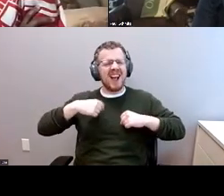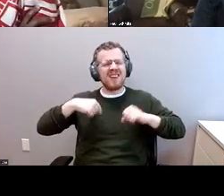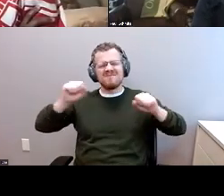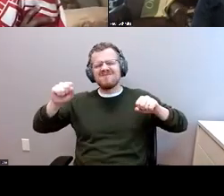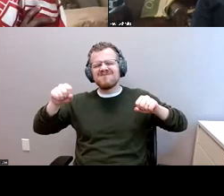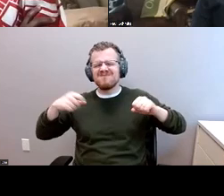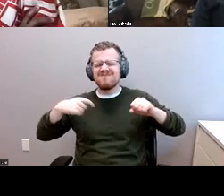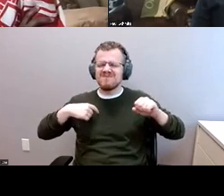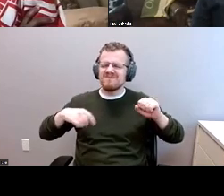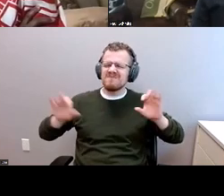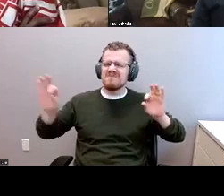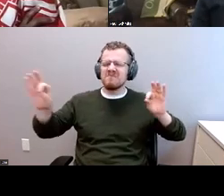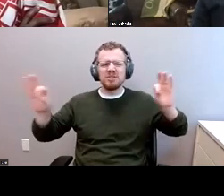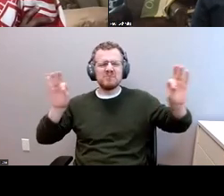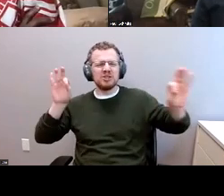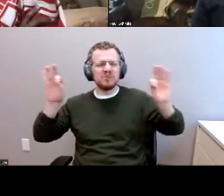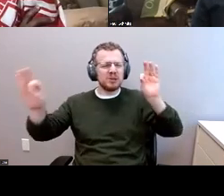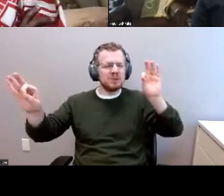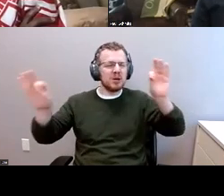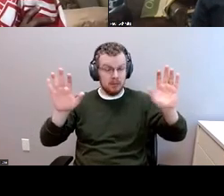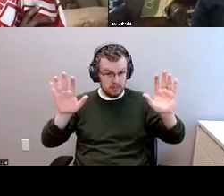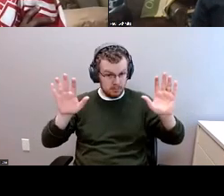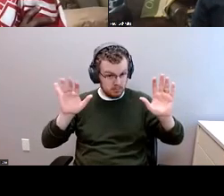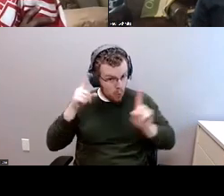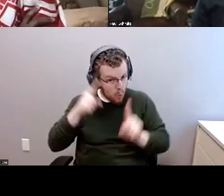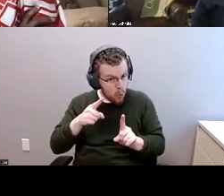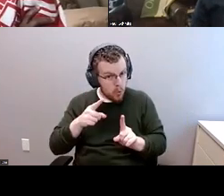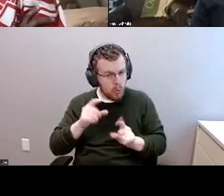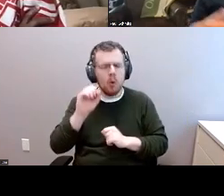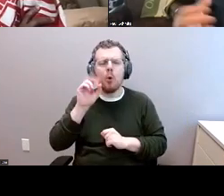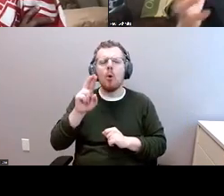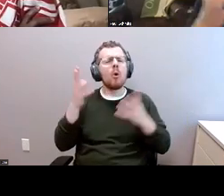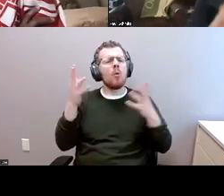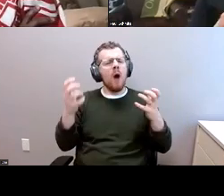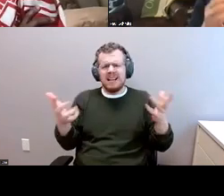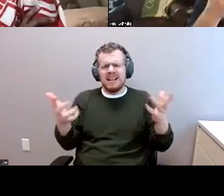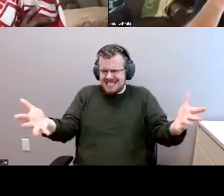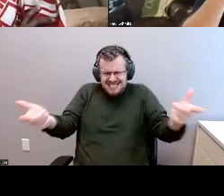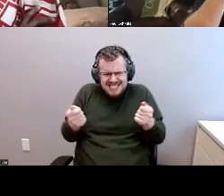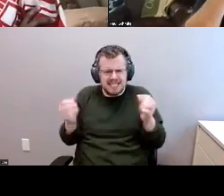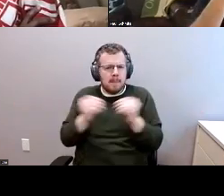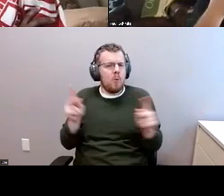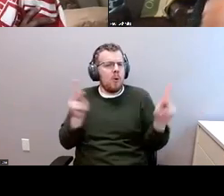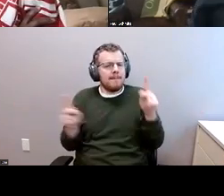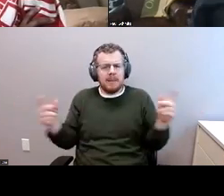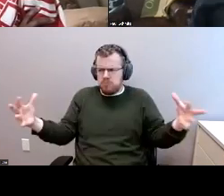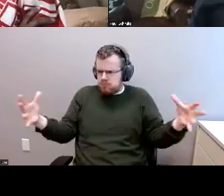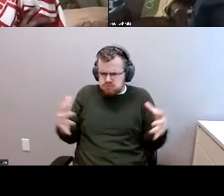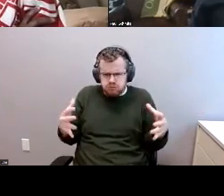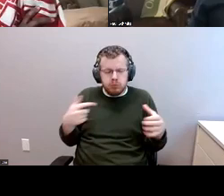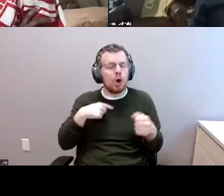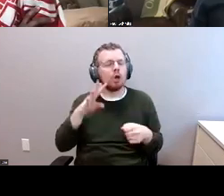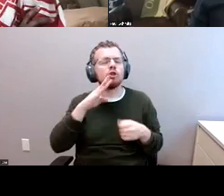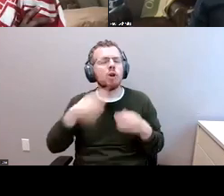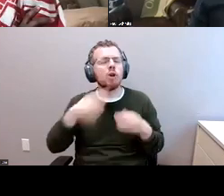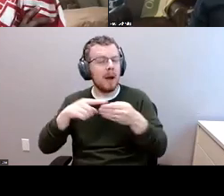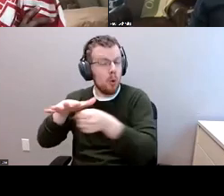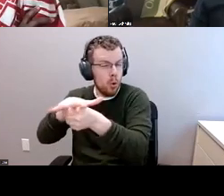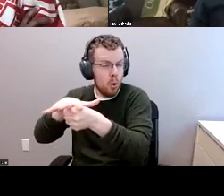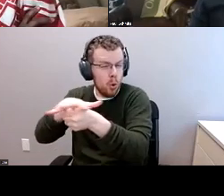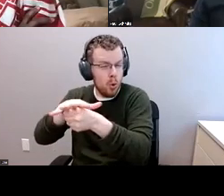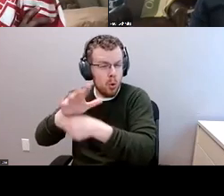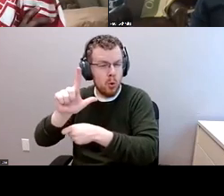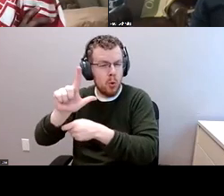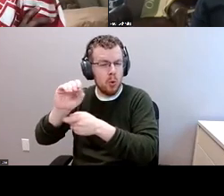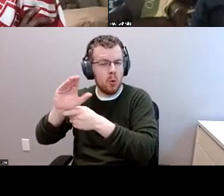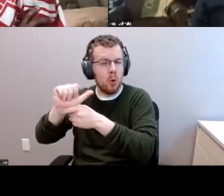about? Or is our goal to bring more people along into our effort? And I'm speaking at a local level. And I think